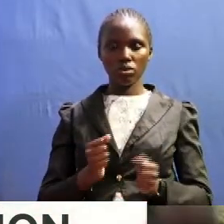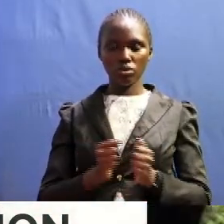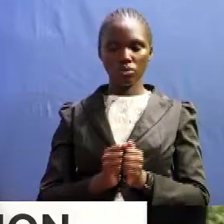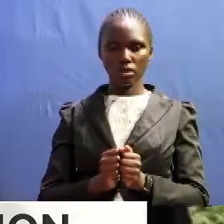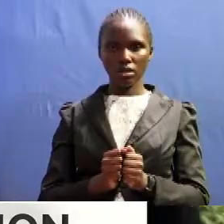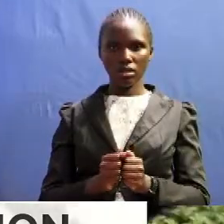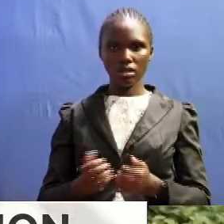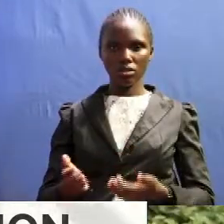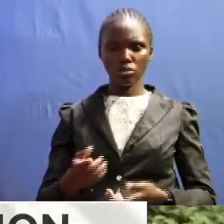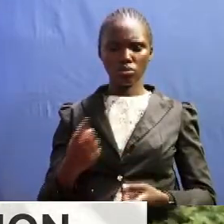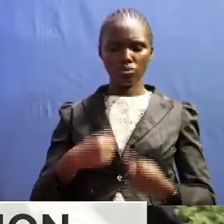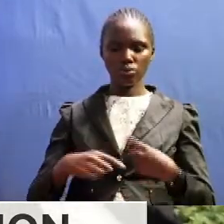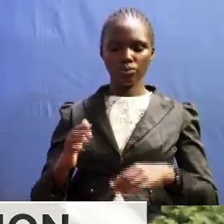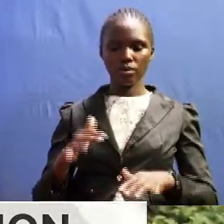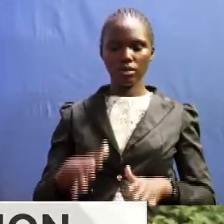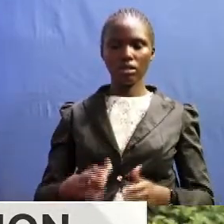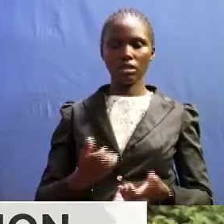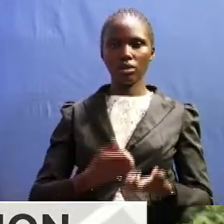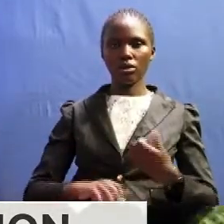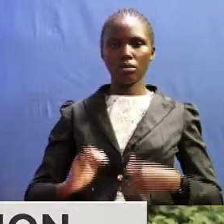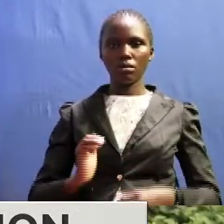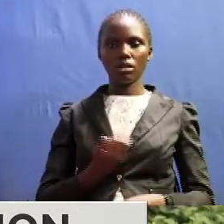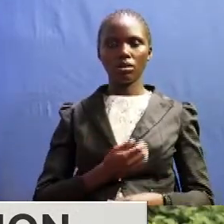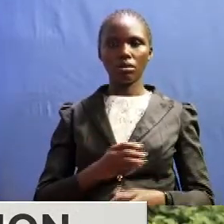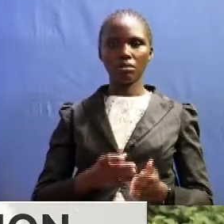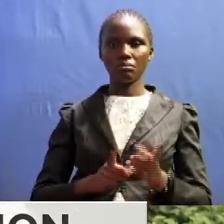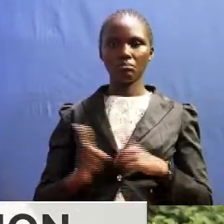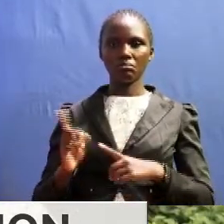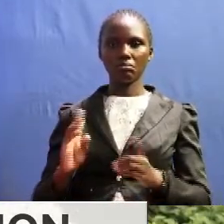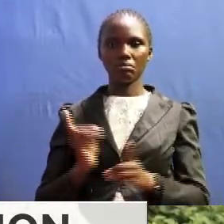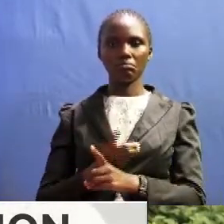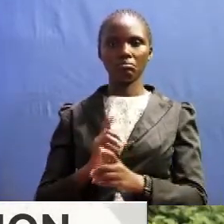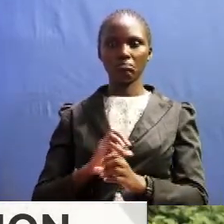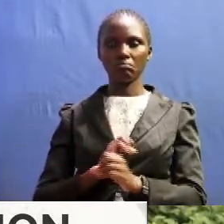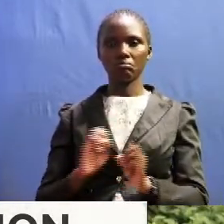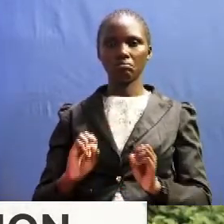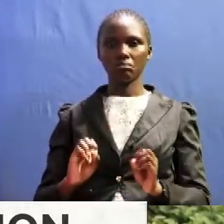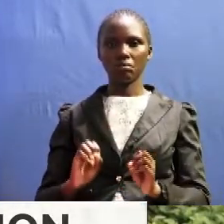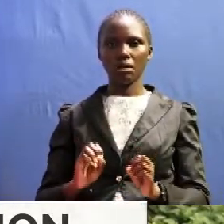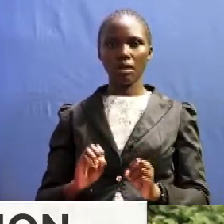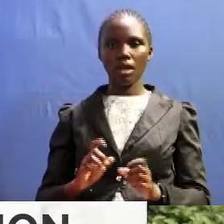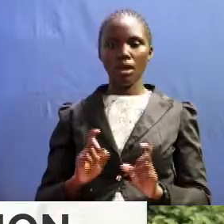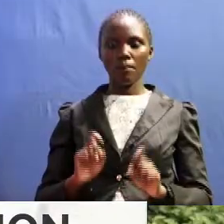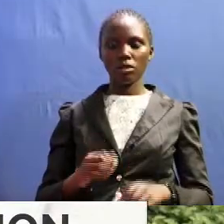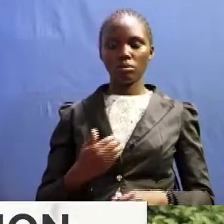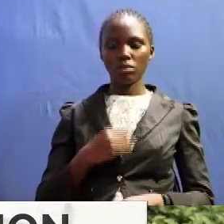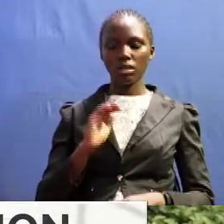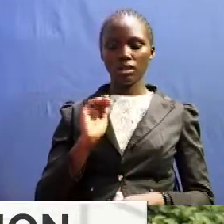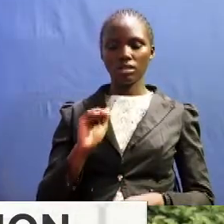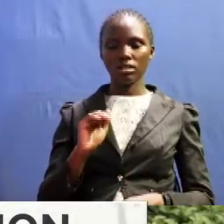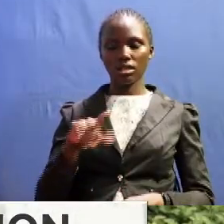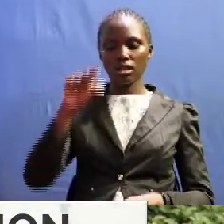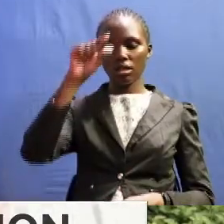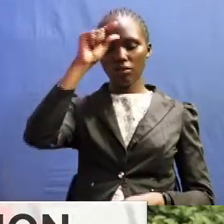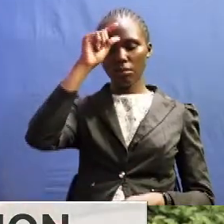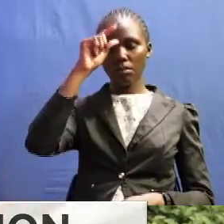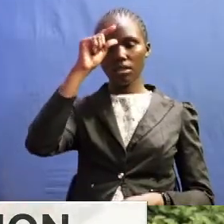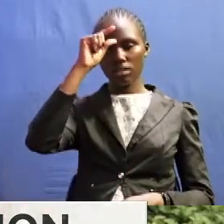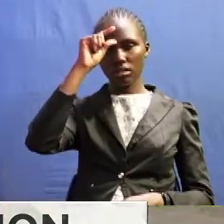we are now returning back to our economy without having to import from other countries. I would urge the government